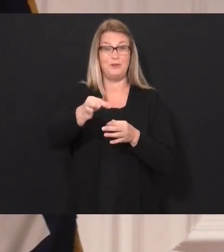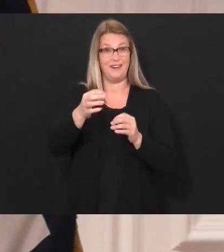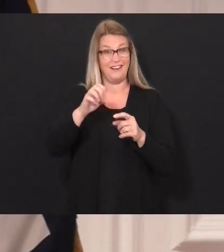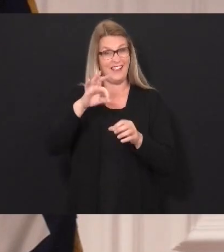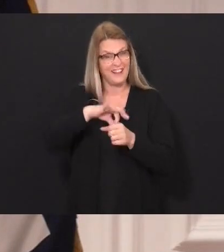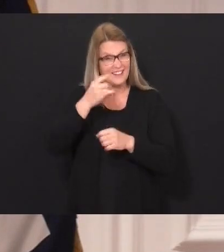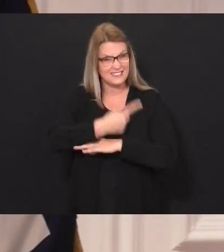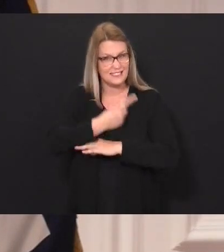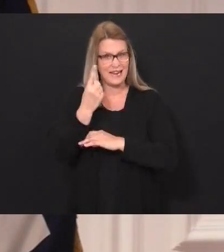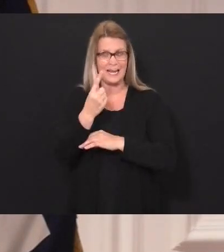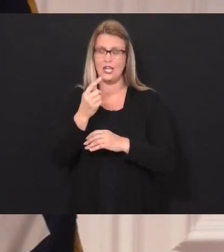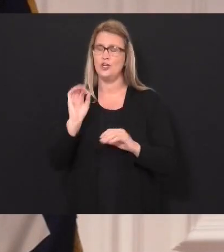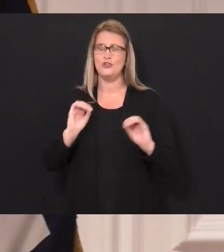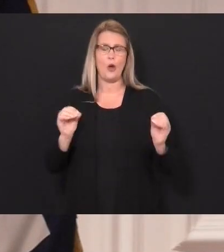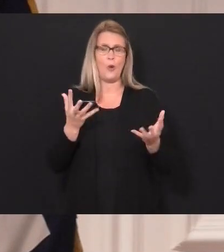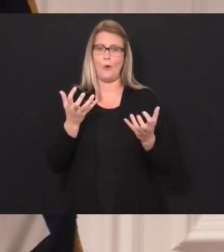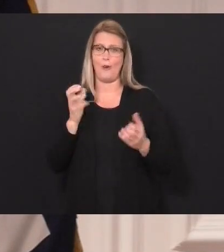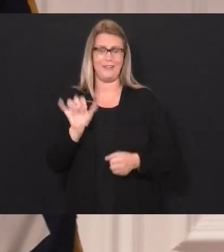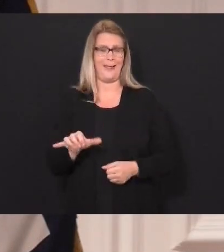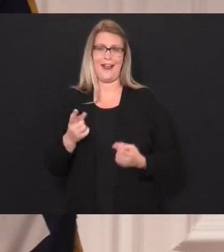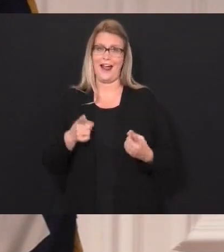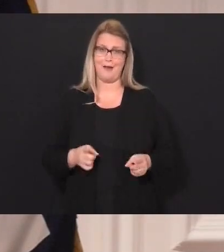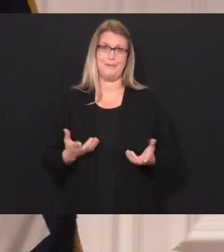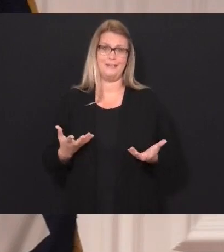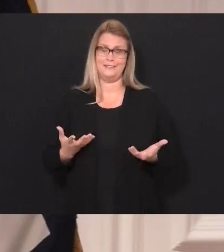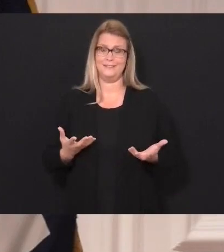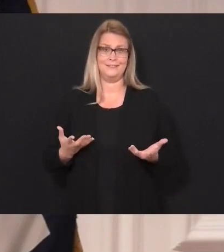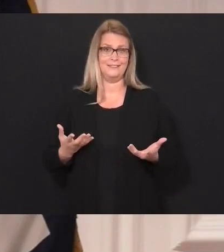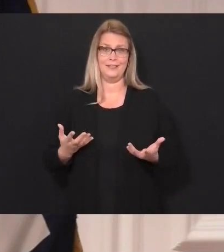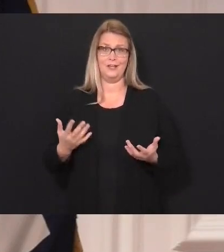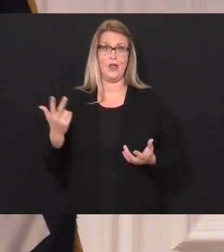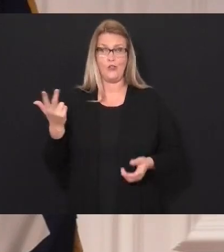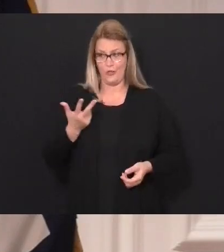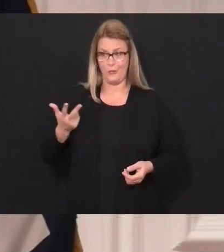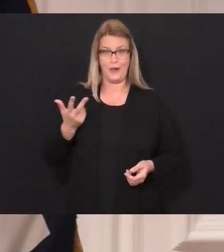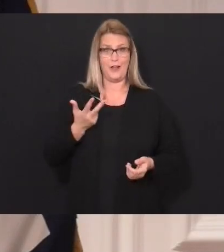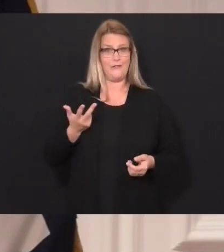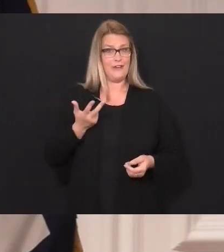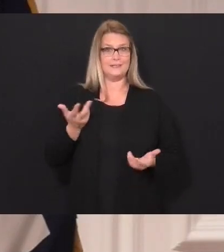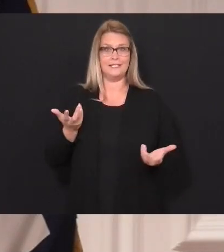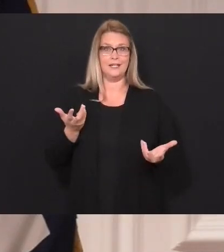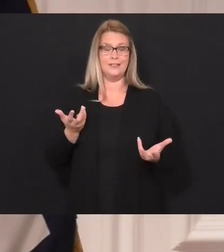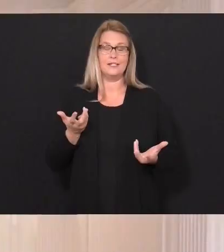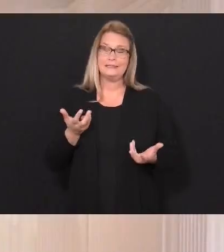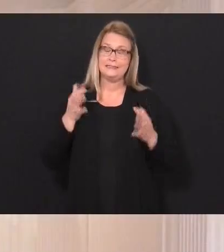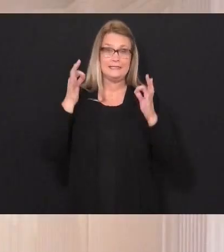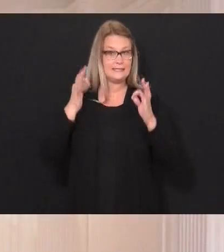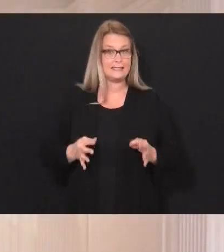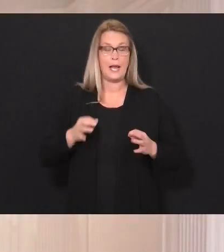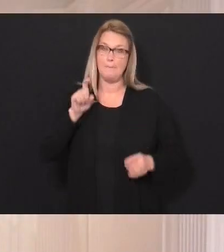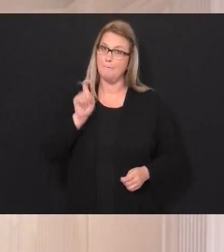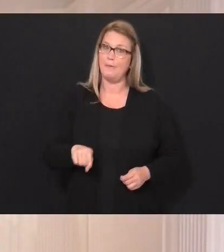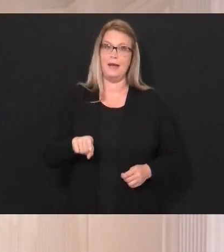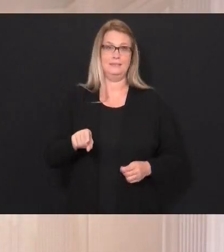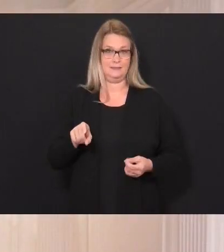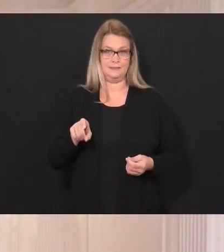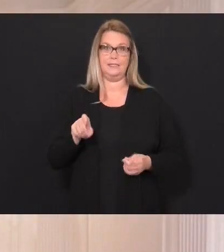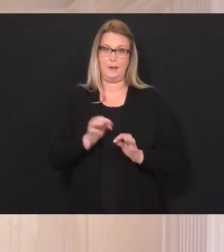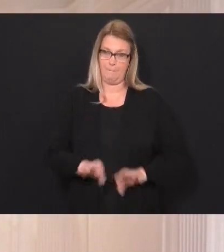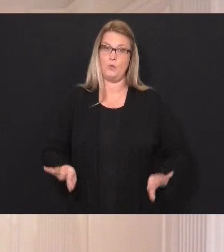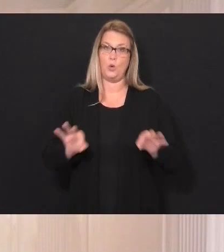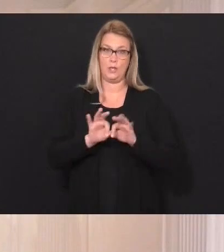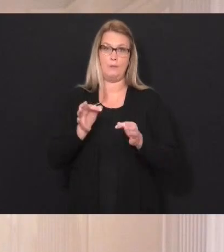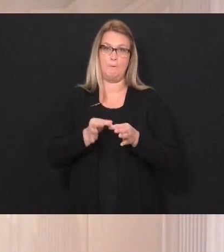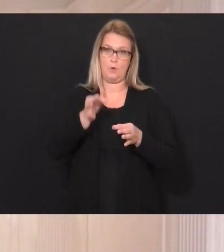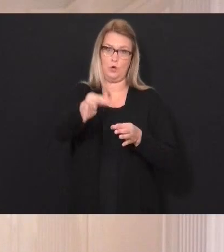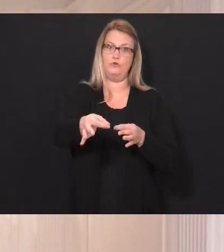you know, nobody wanted to do that and everything. Not any of the three of us, but it has to be done. And I'll let Mac and then